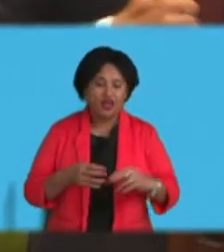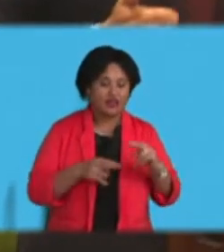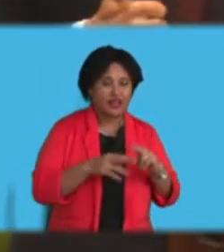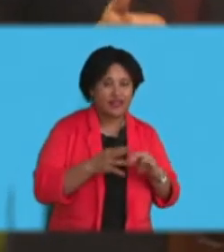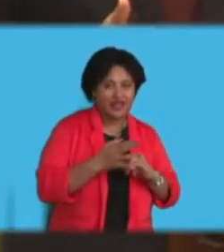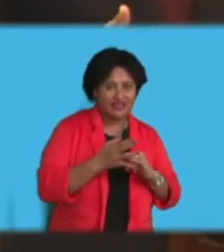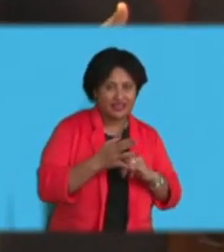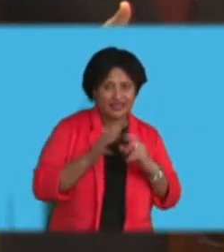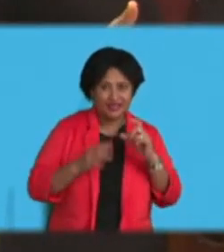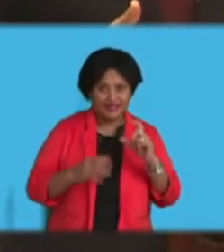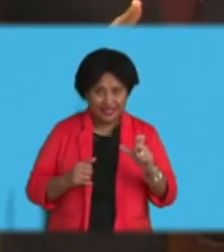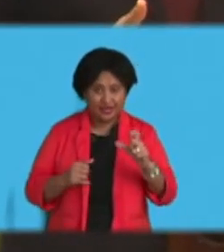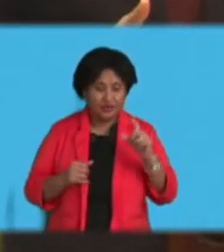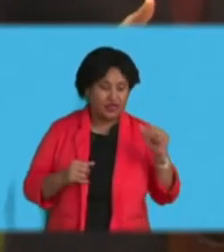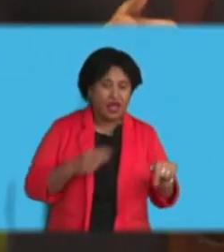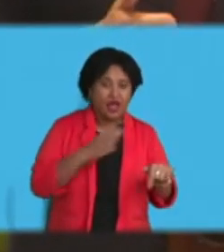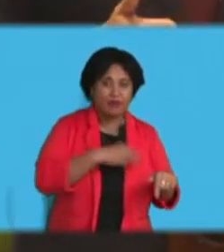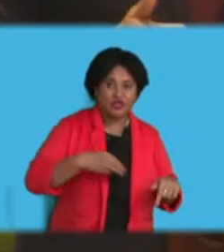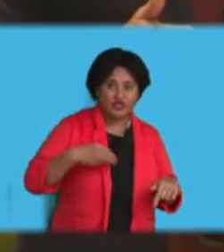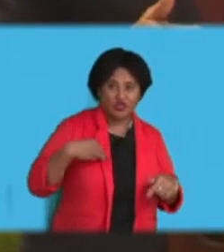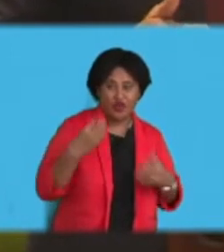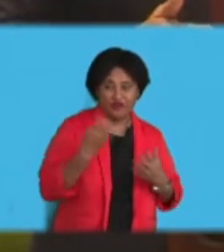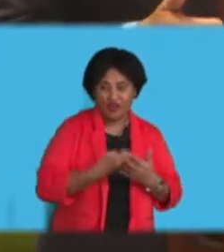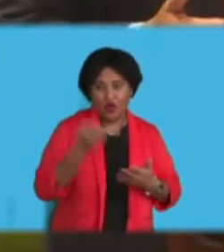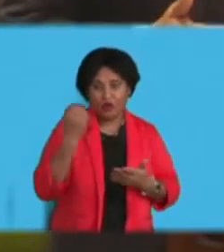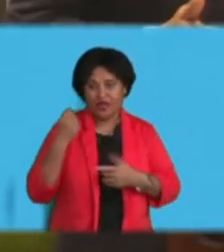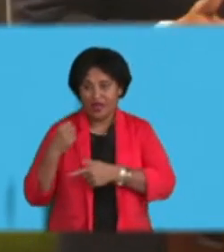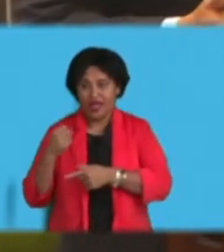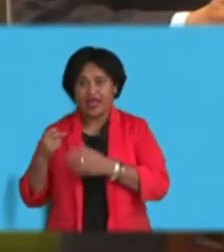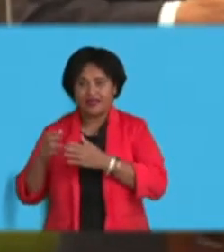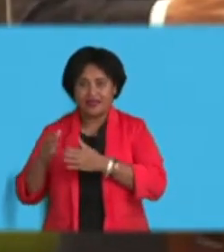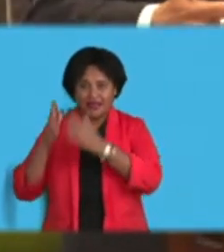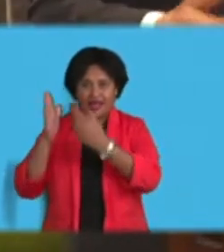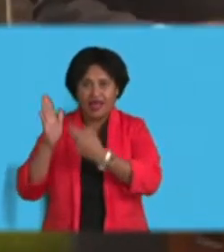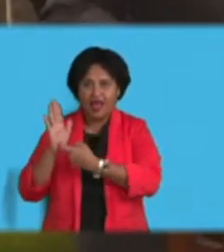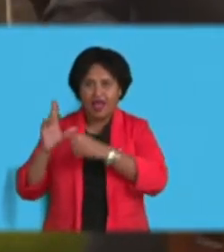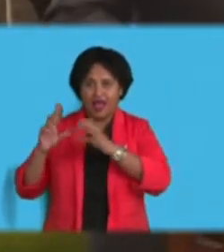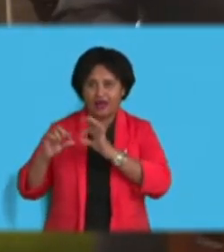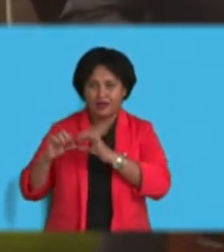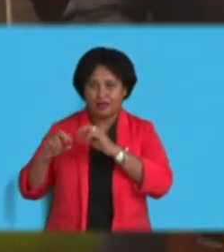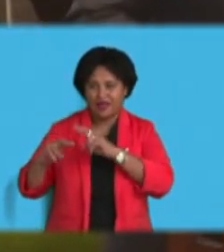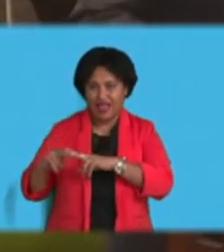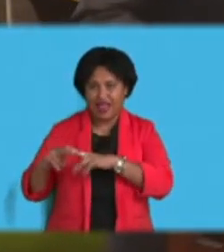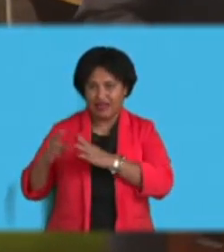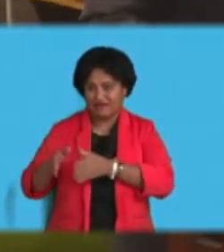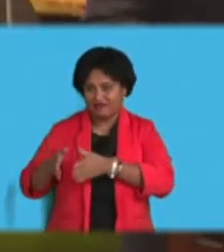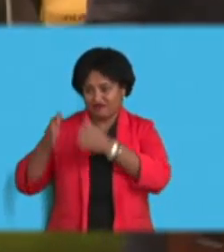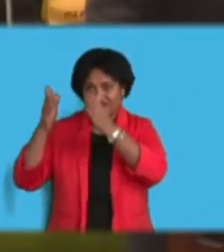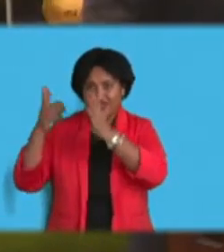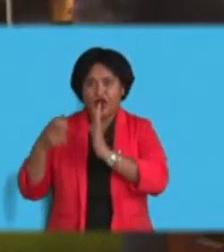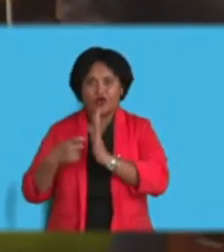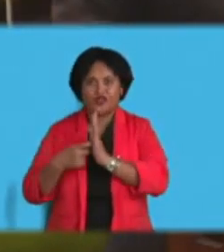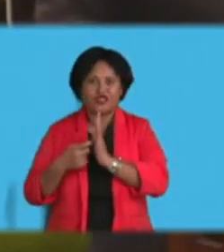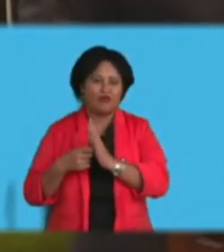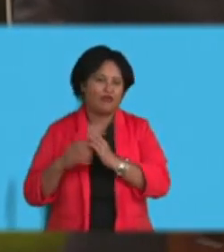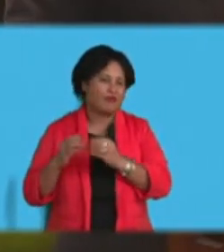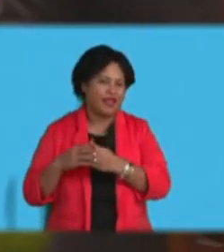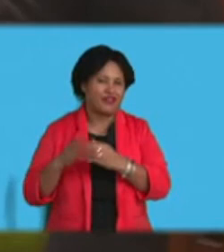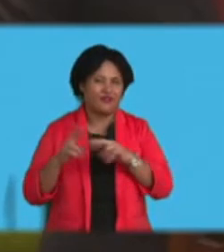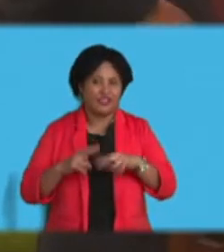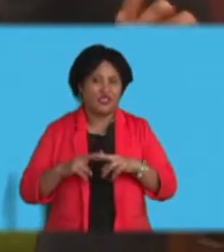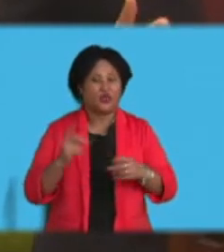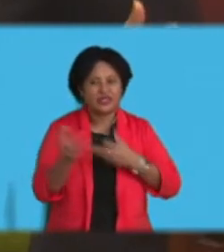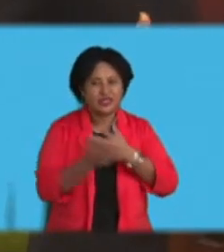and the Reserve Bank of Fiji. We'll be discussing this further with the RBF, and we hope to make some announcement on this issue in the next budget.